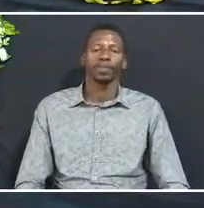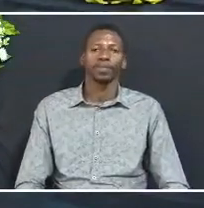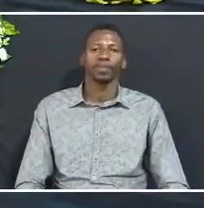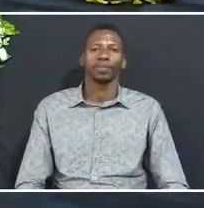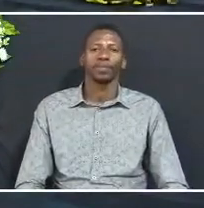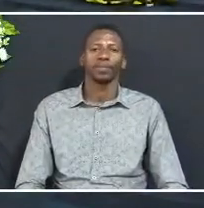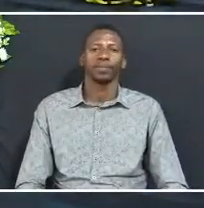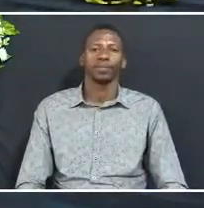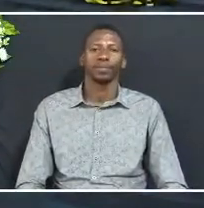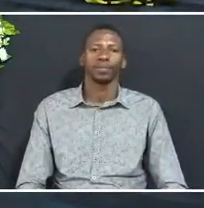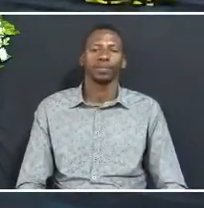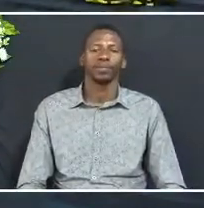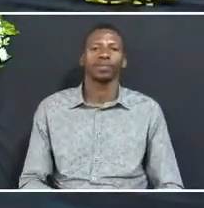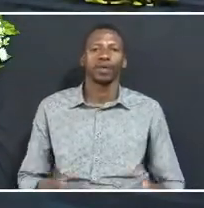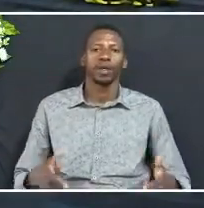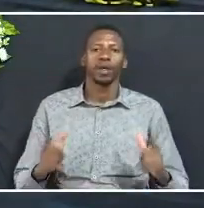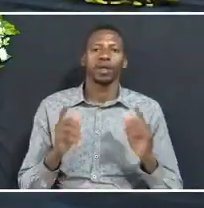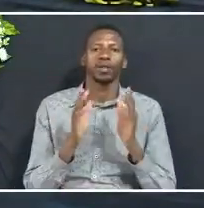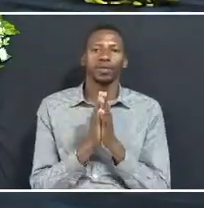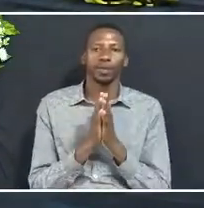And pray. Let's pray.